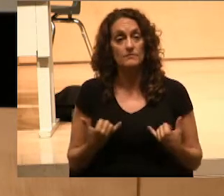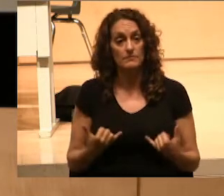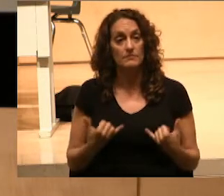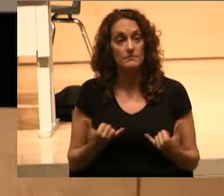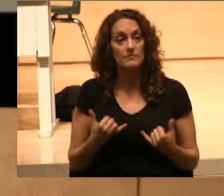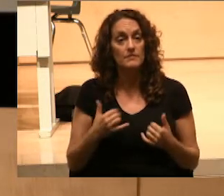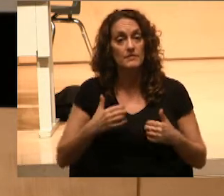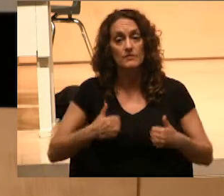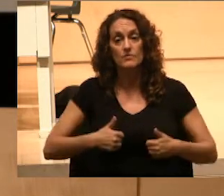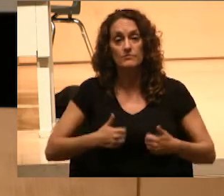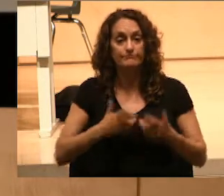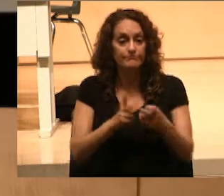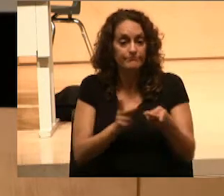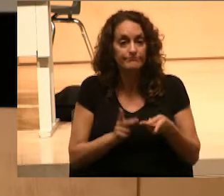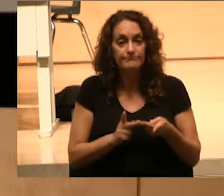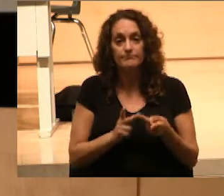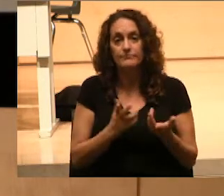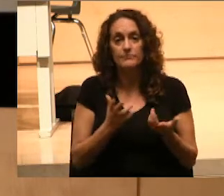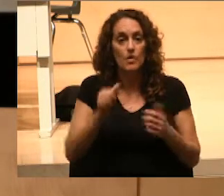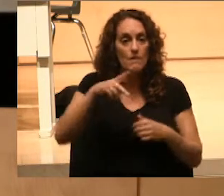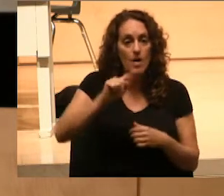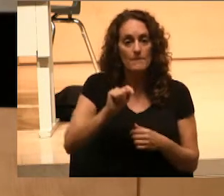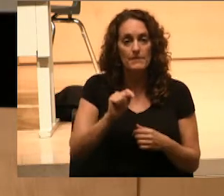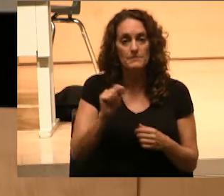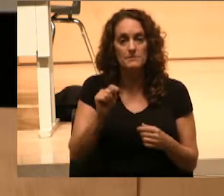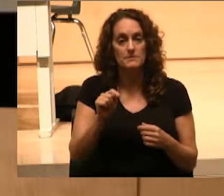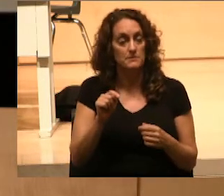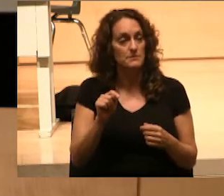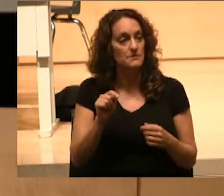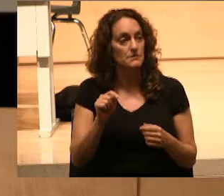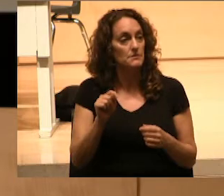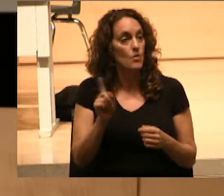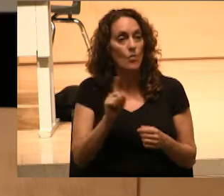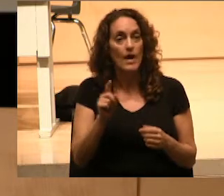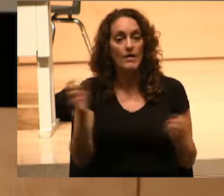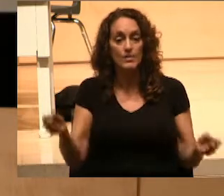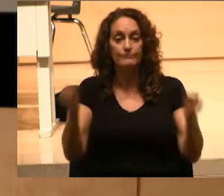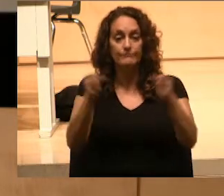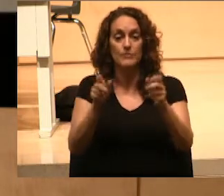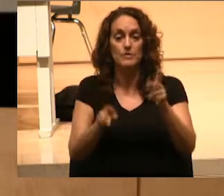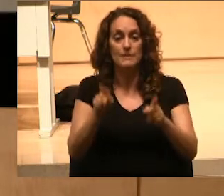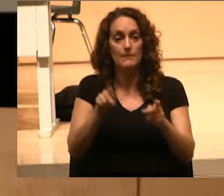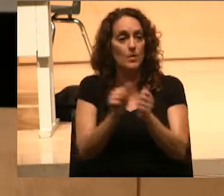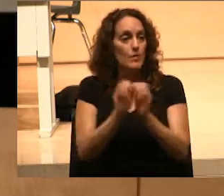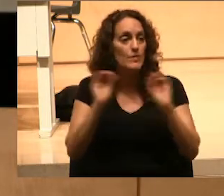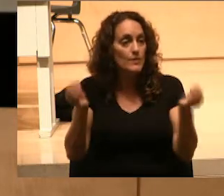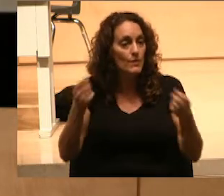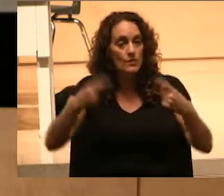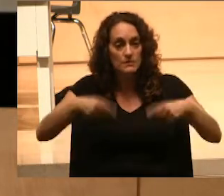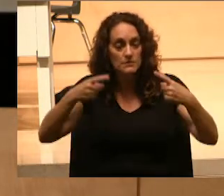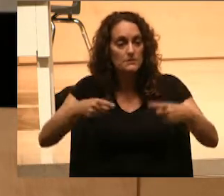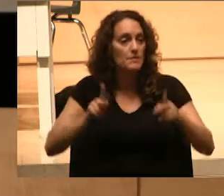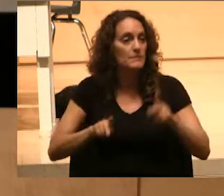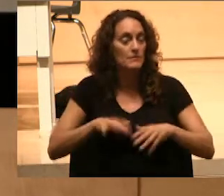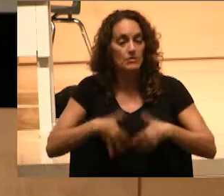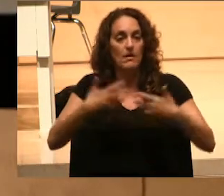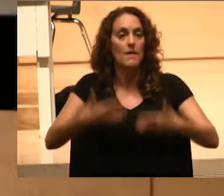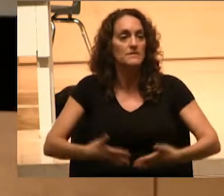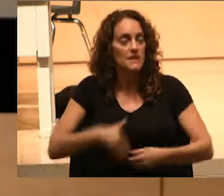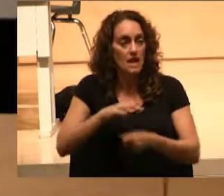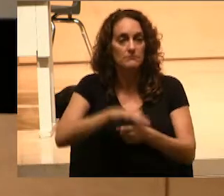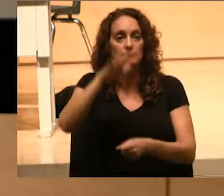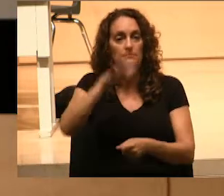or apartment where you're going to put a group of people where there's not going to be disagreements or people getting very upset and